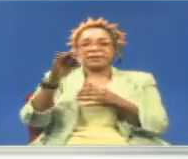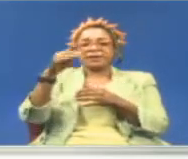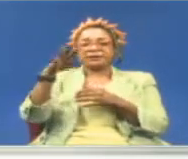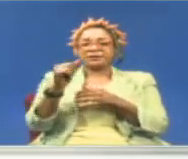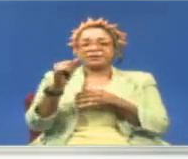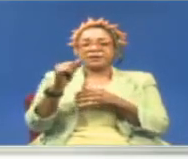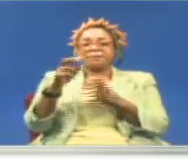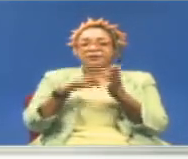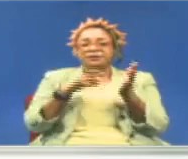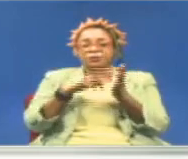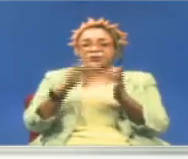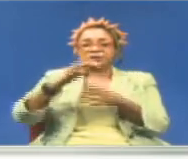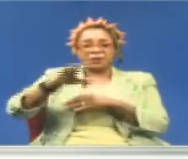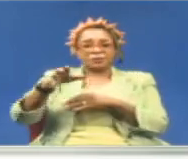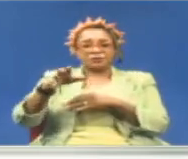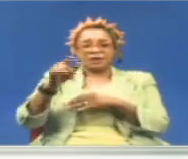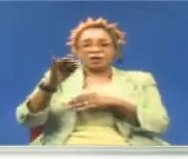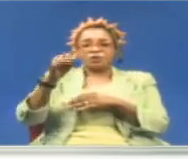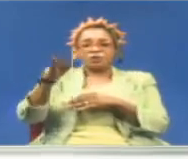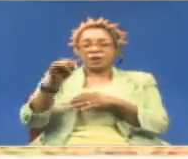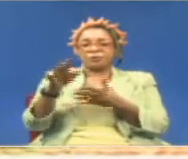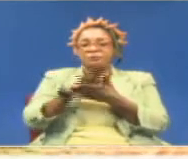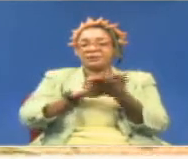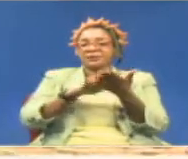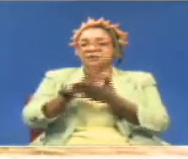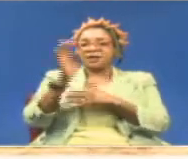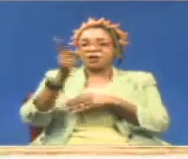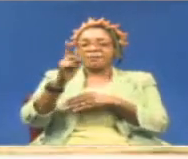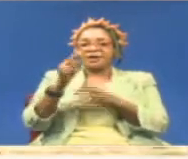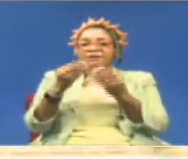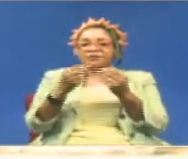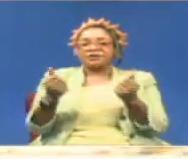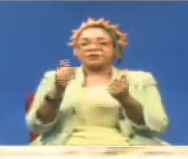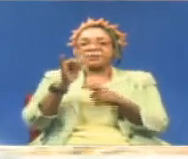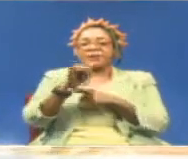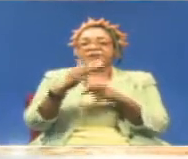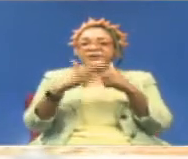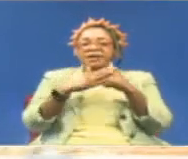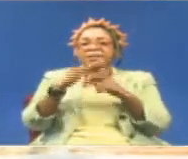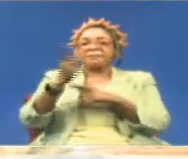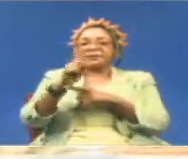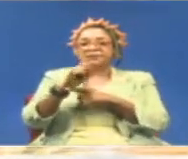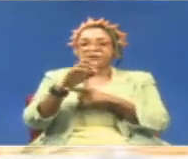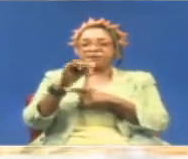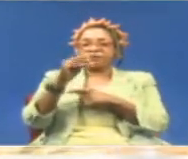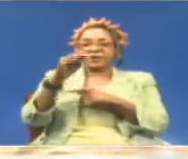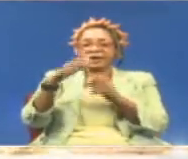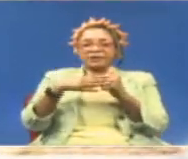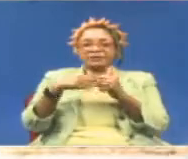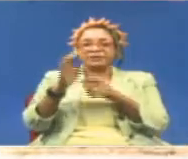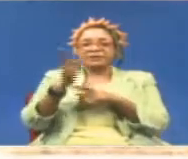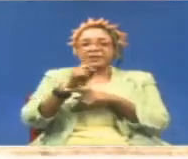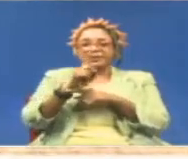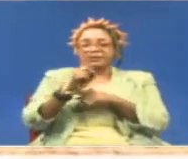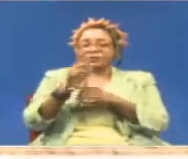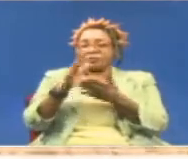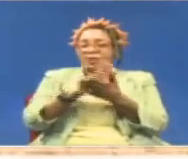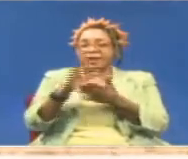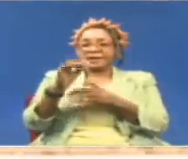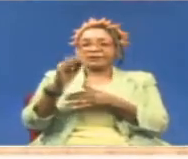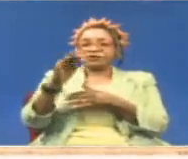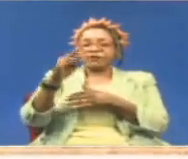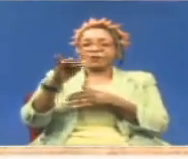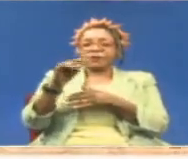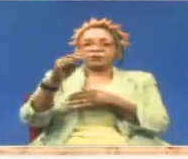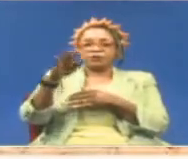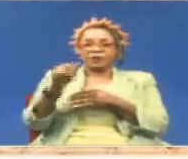county of Machakos. Lekuya, who is based in Nairobi, crossed the finish line in 9 minutes and 1.9 seconds ahead of Christopher Wanjohi